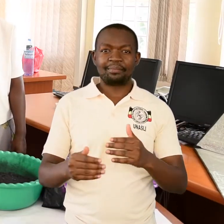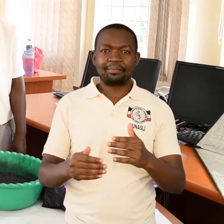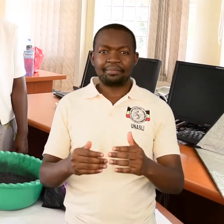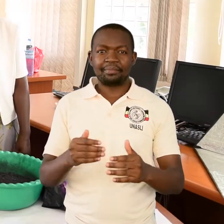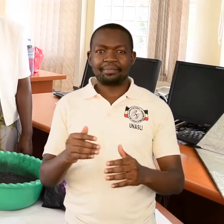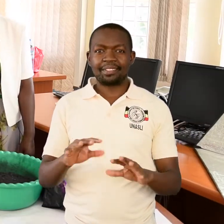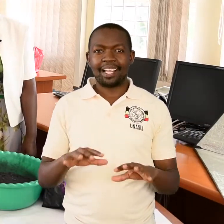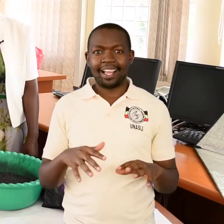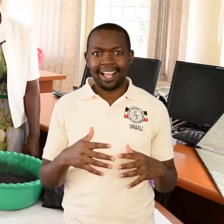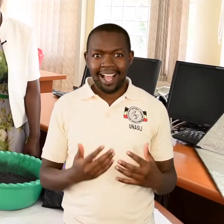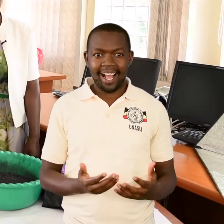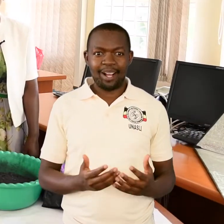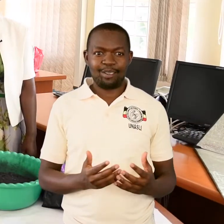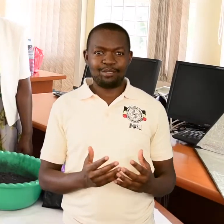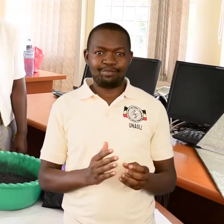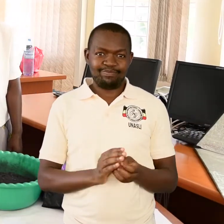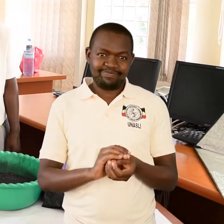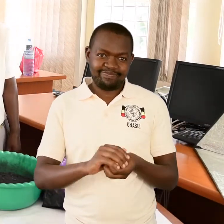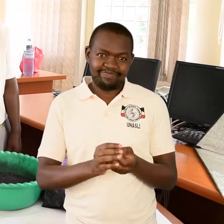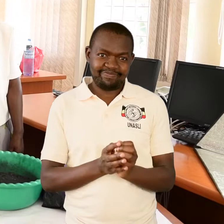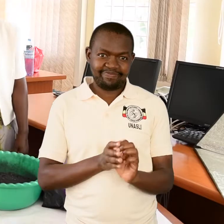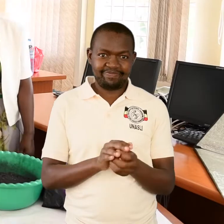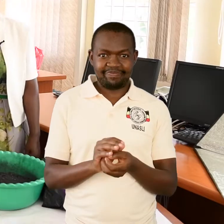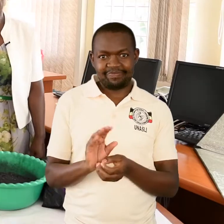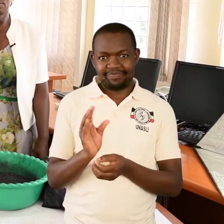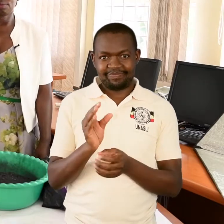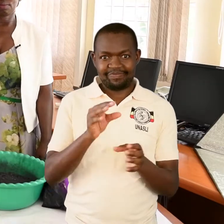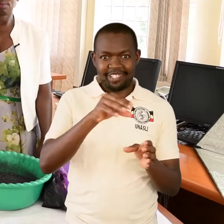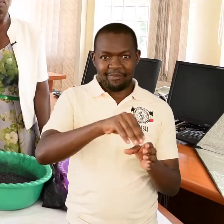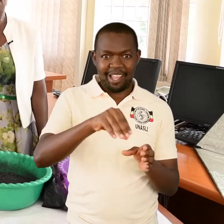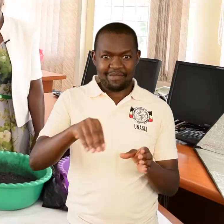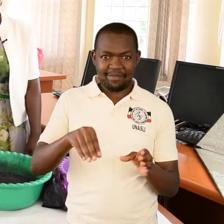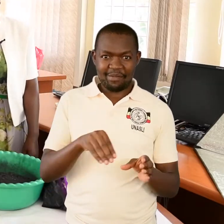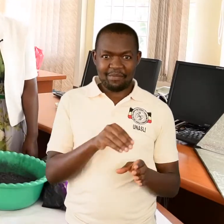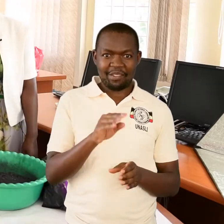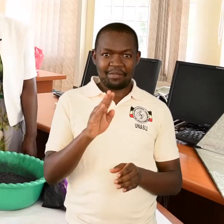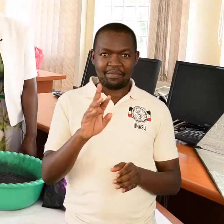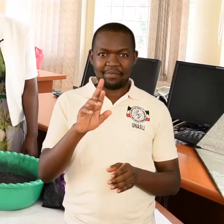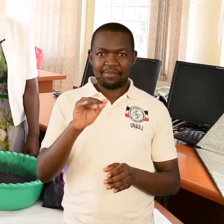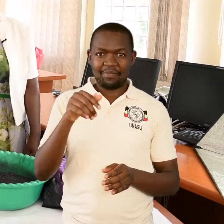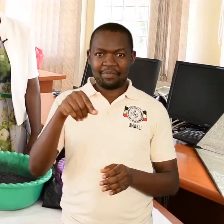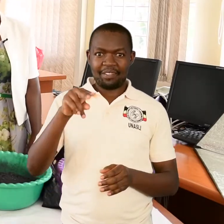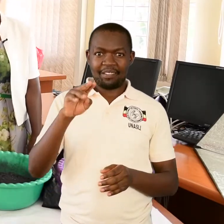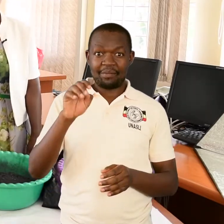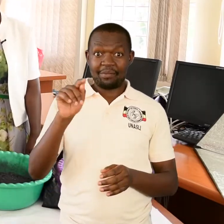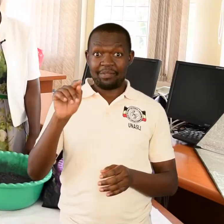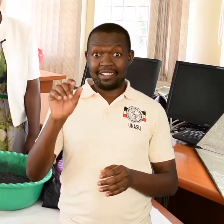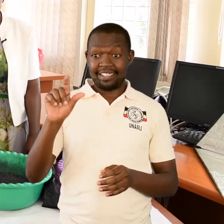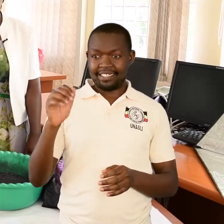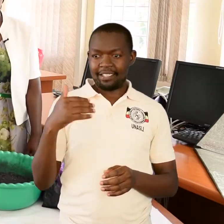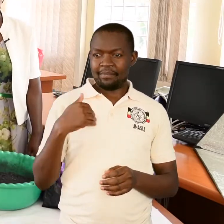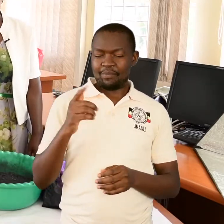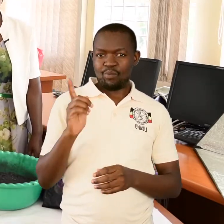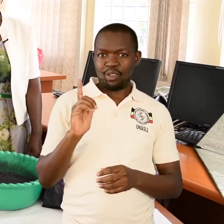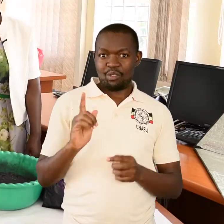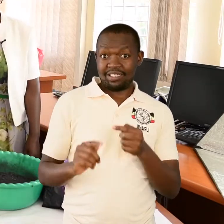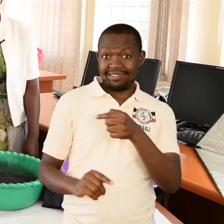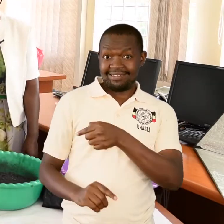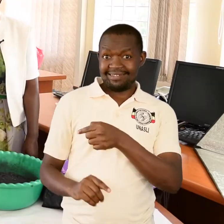making charcoal briquettes. And my colleague here, Esther, is going to